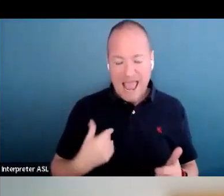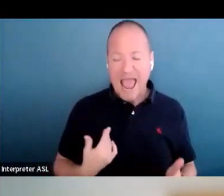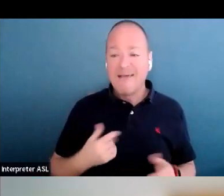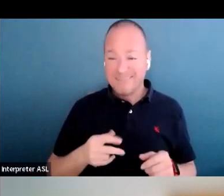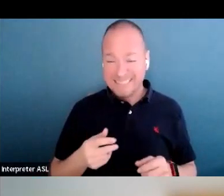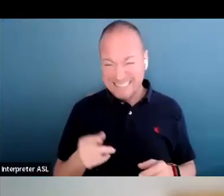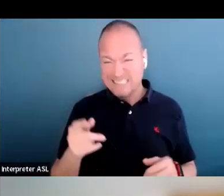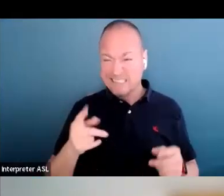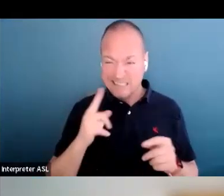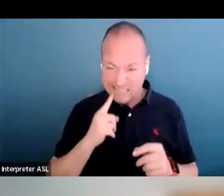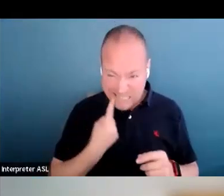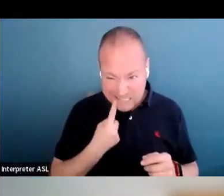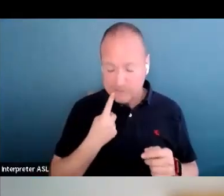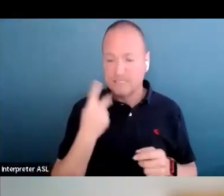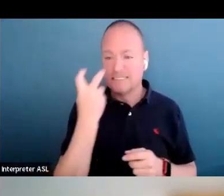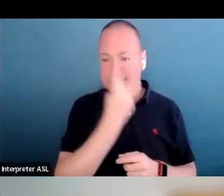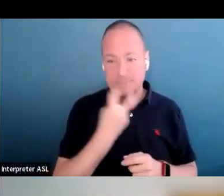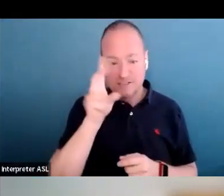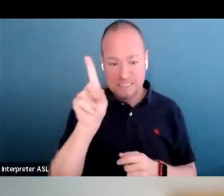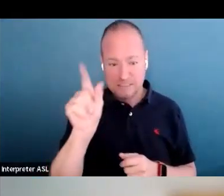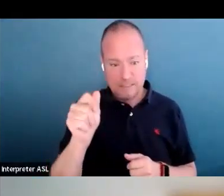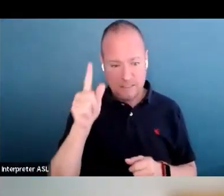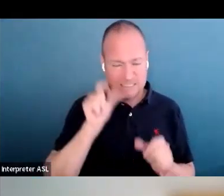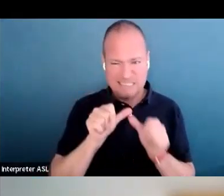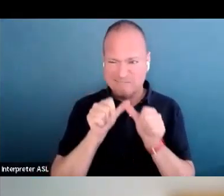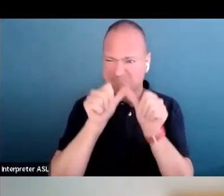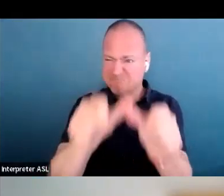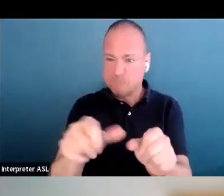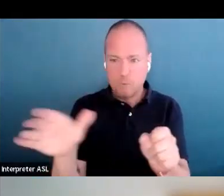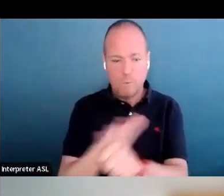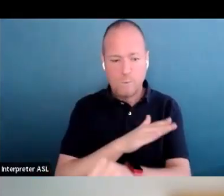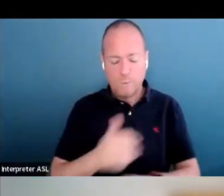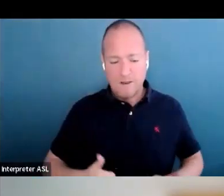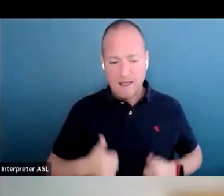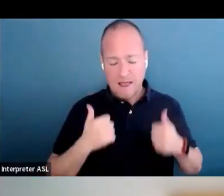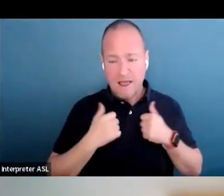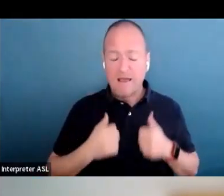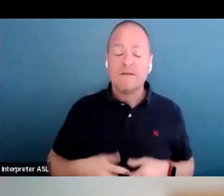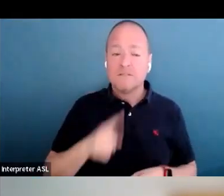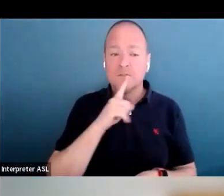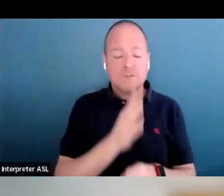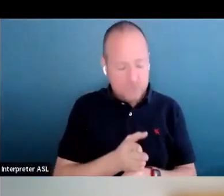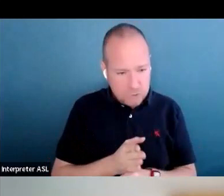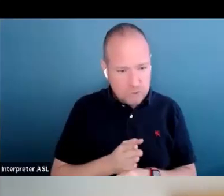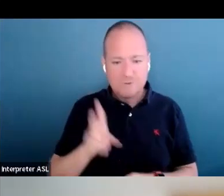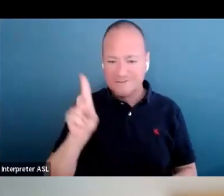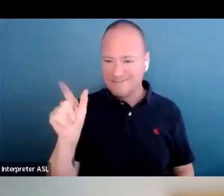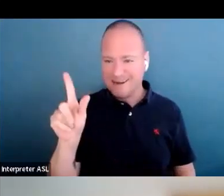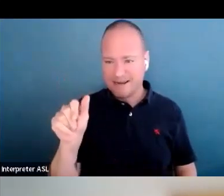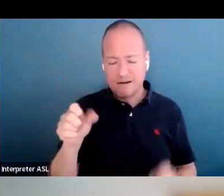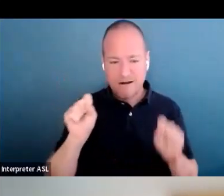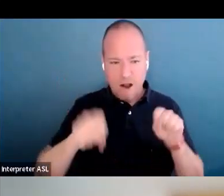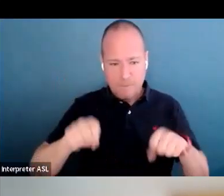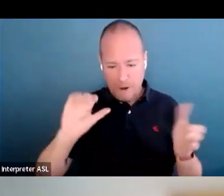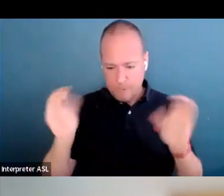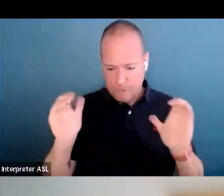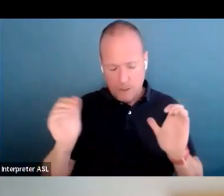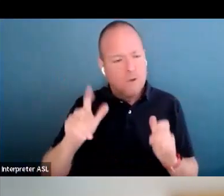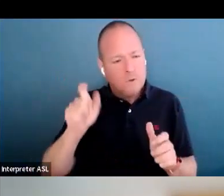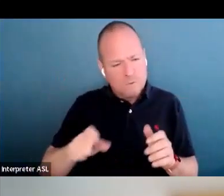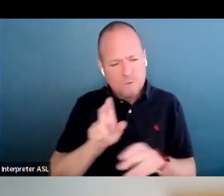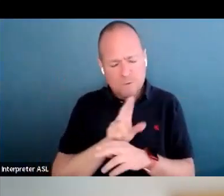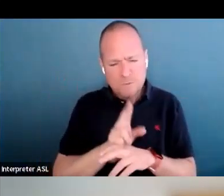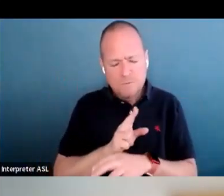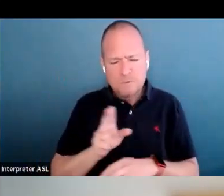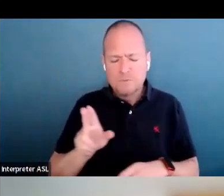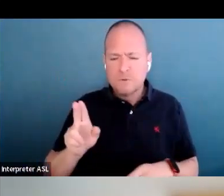lives. To assure data comparability, federal surveys should strongly consider using the internationally used